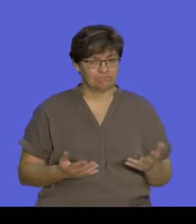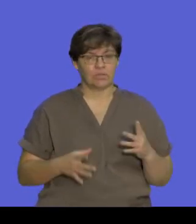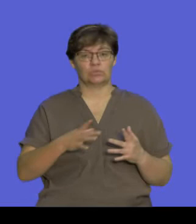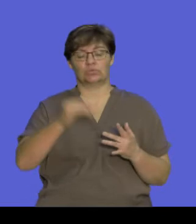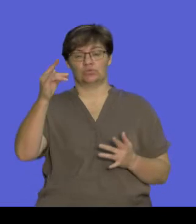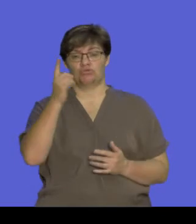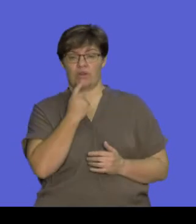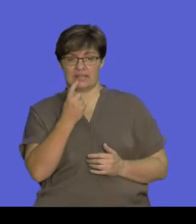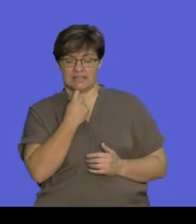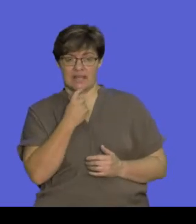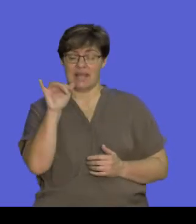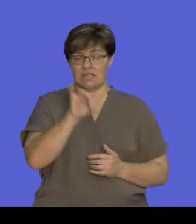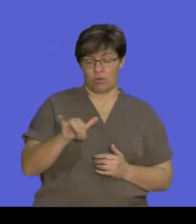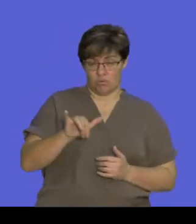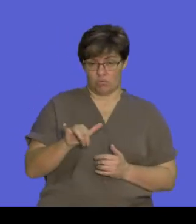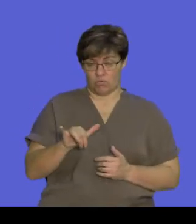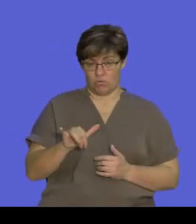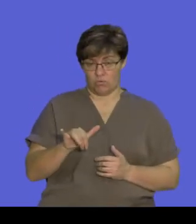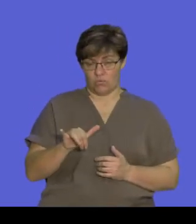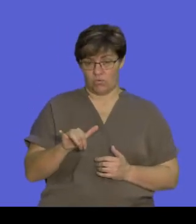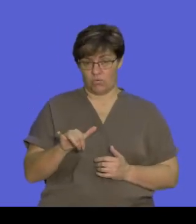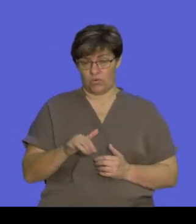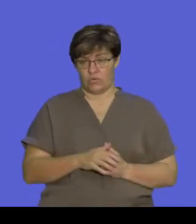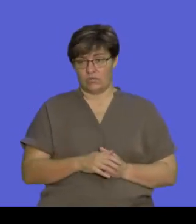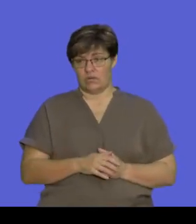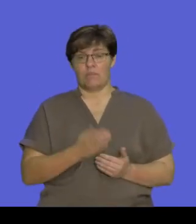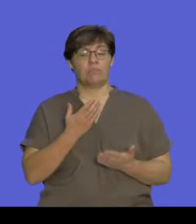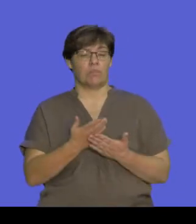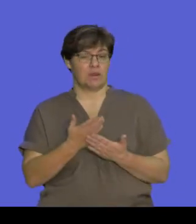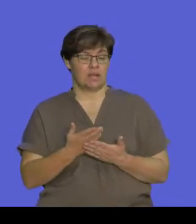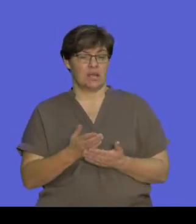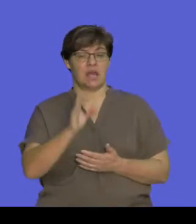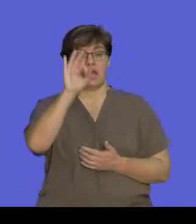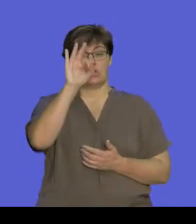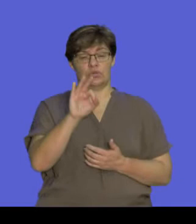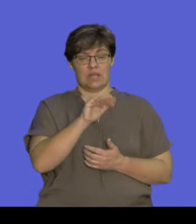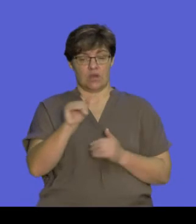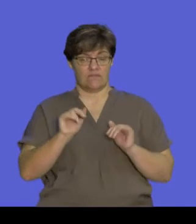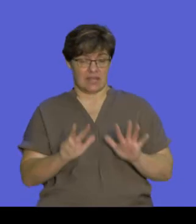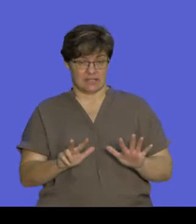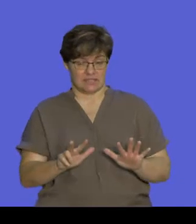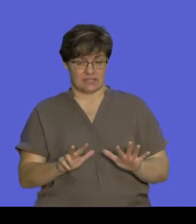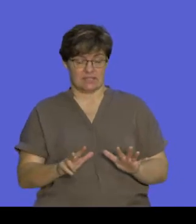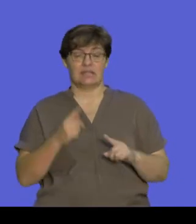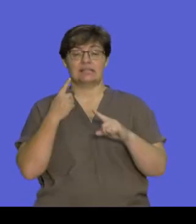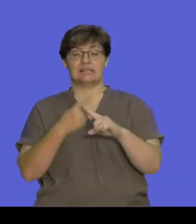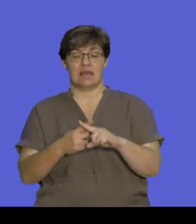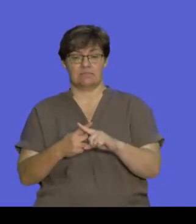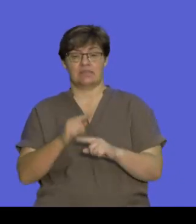red and then yellow, it would be a probability of 3 out of 8 multiplied